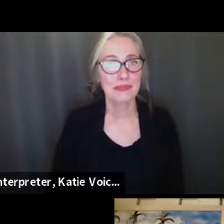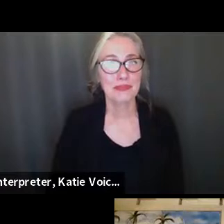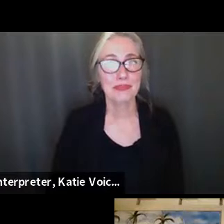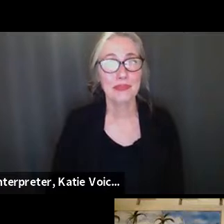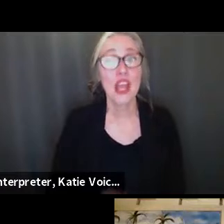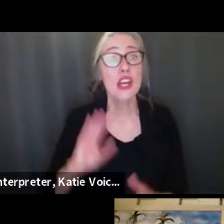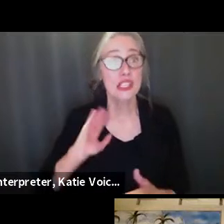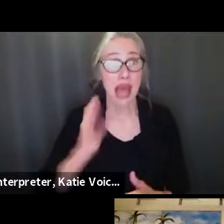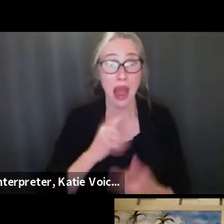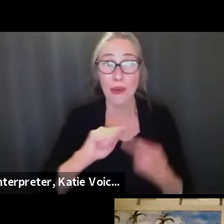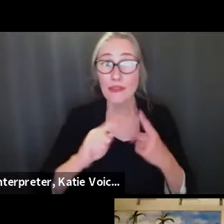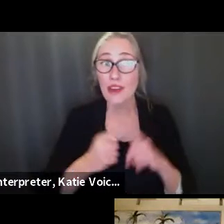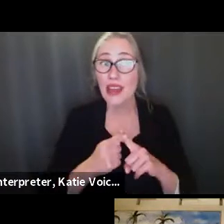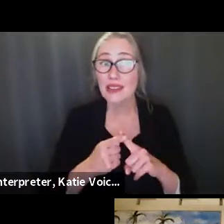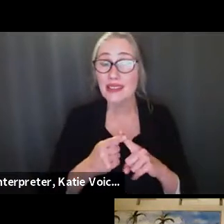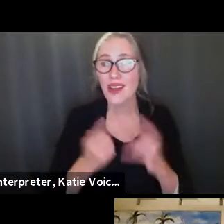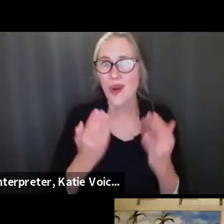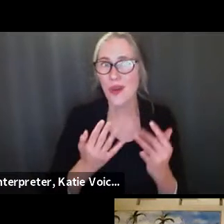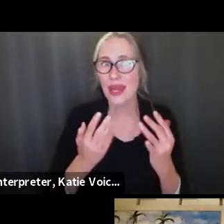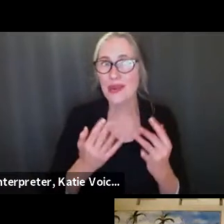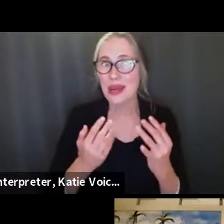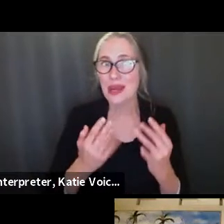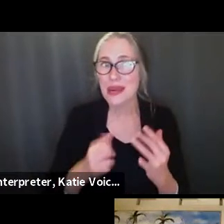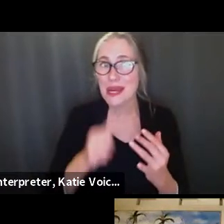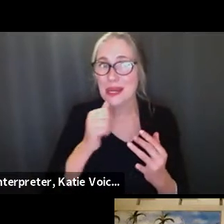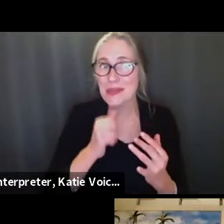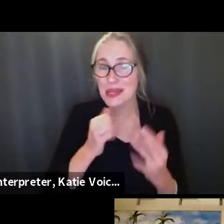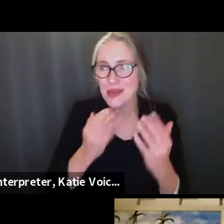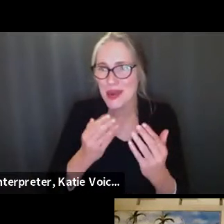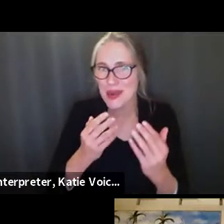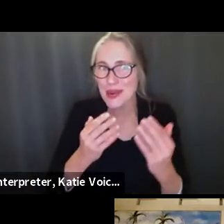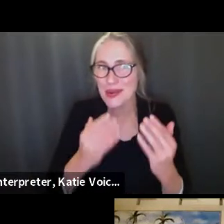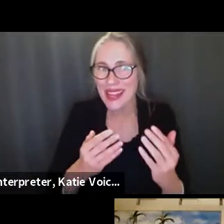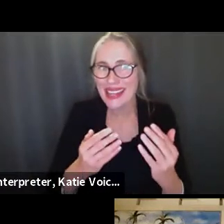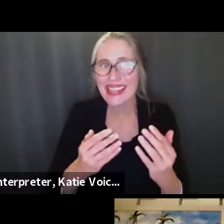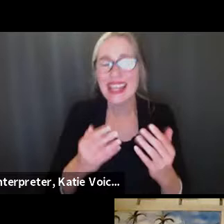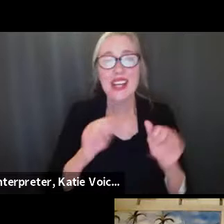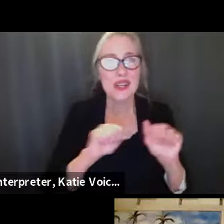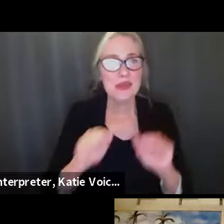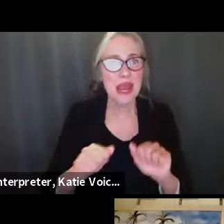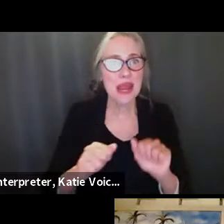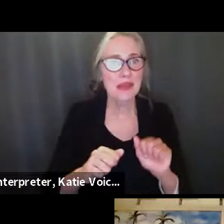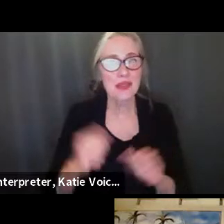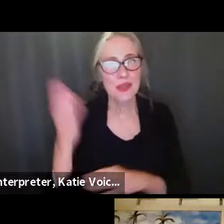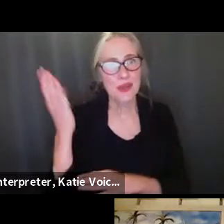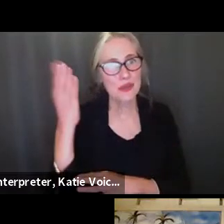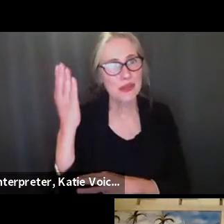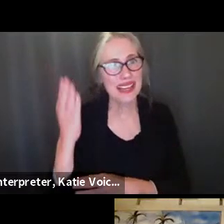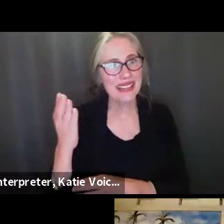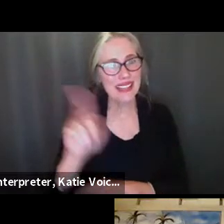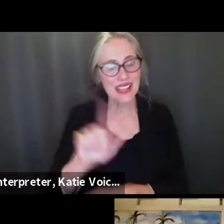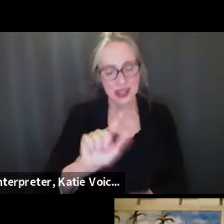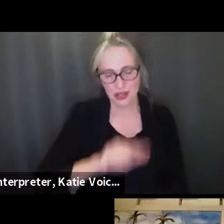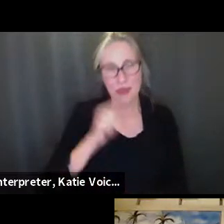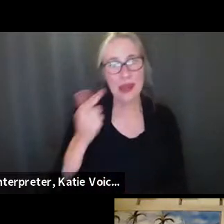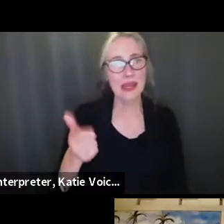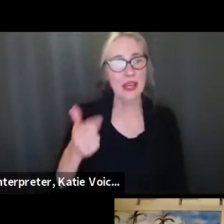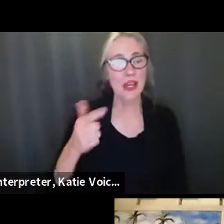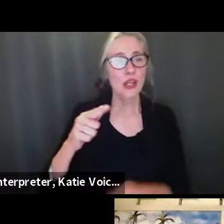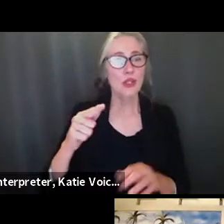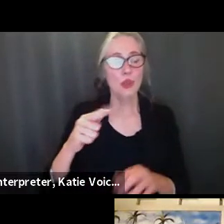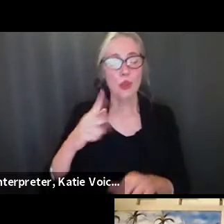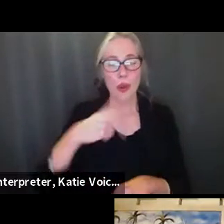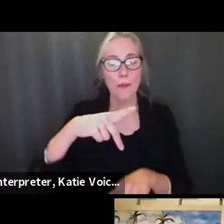friends are waiting and have been patiently waiting to be able to present. So I'm handing it off to Principal Binkley from